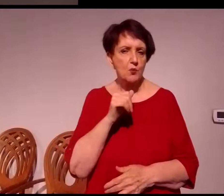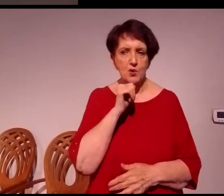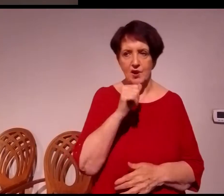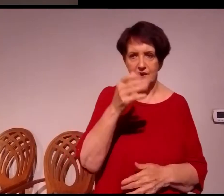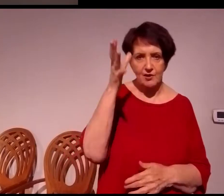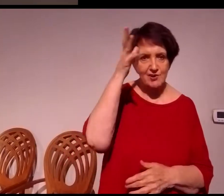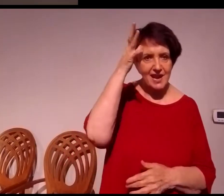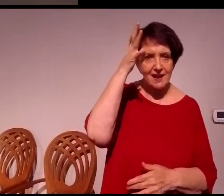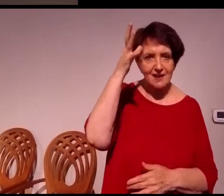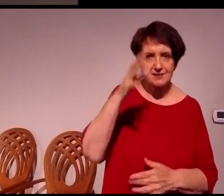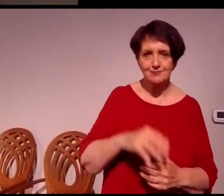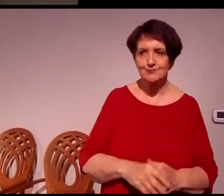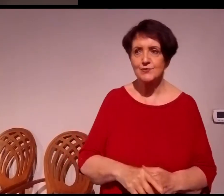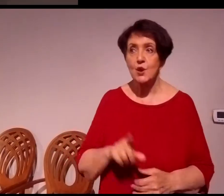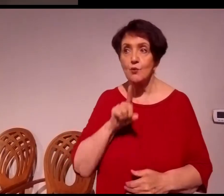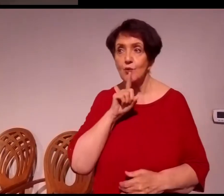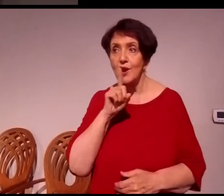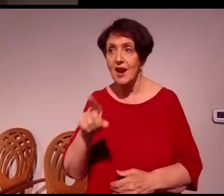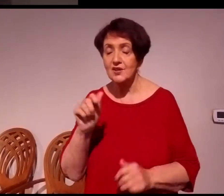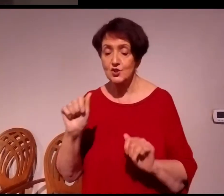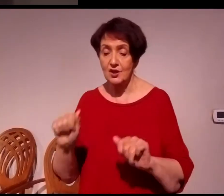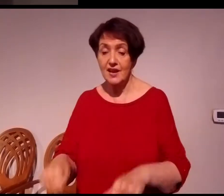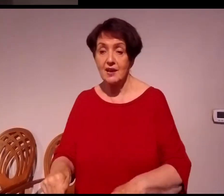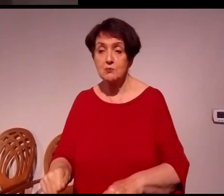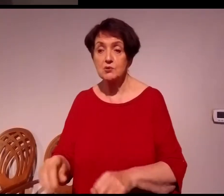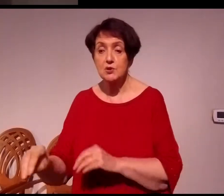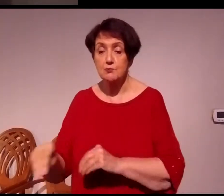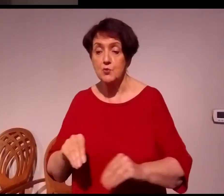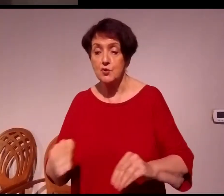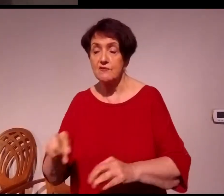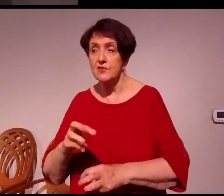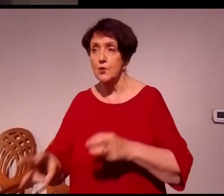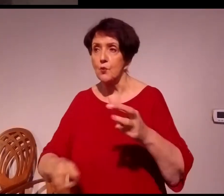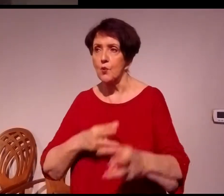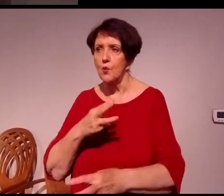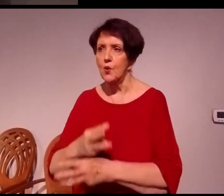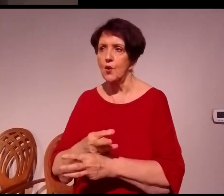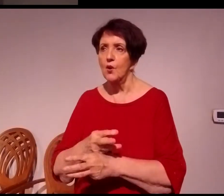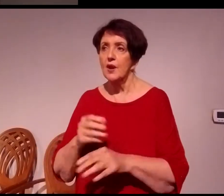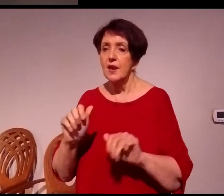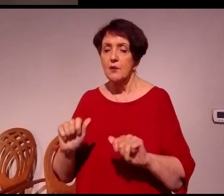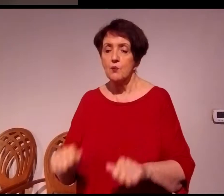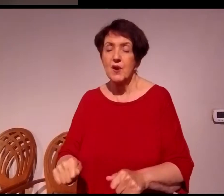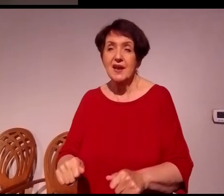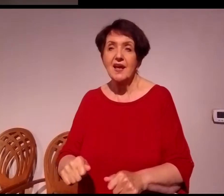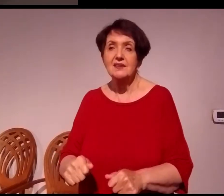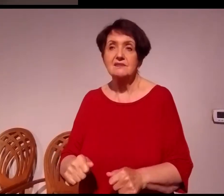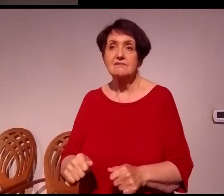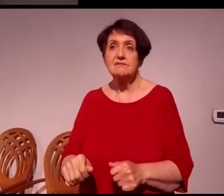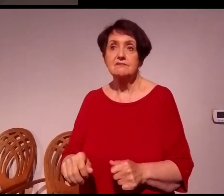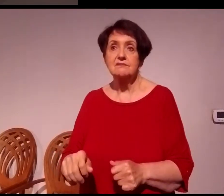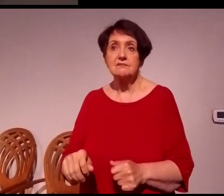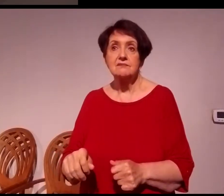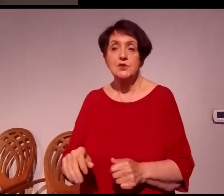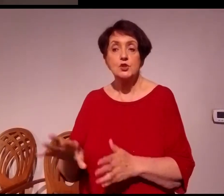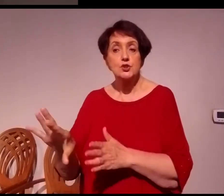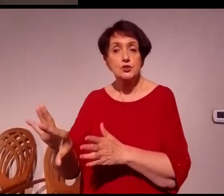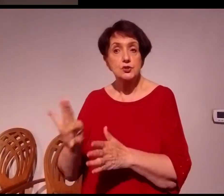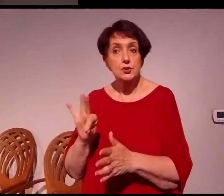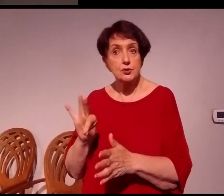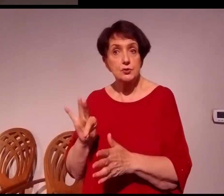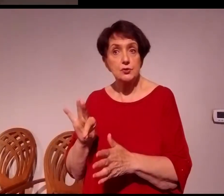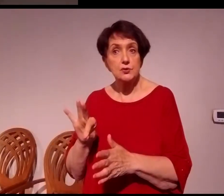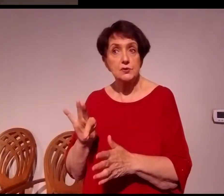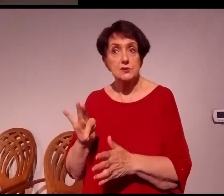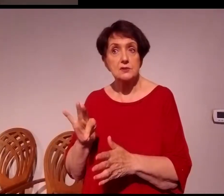dad, that we're actually able to move in the world, and we begin to discover that we can choose things, that